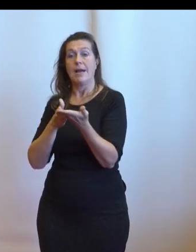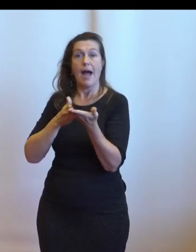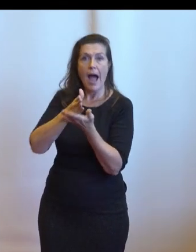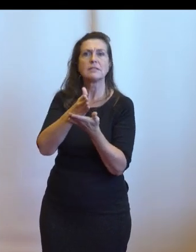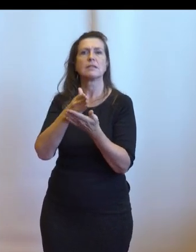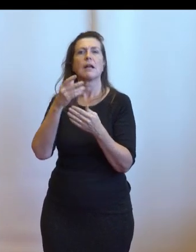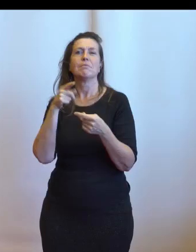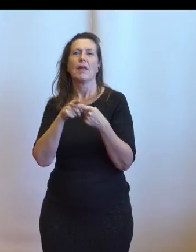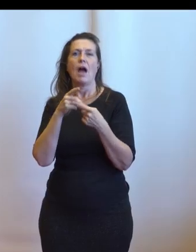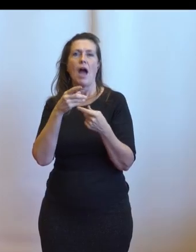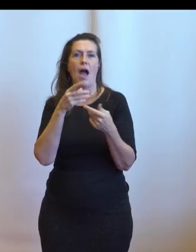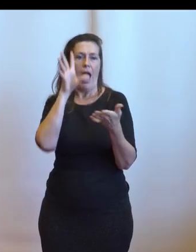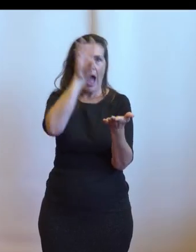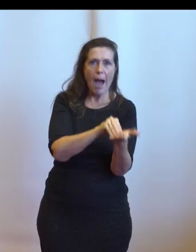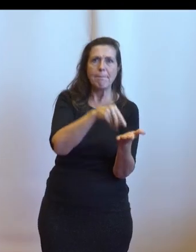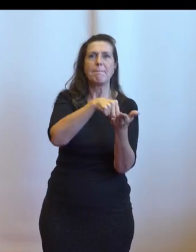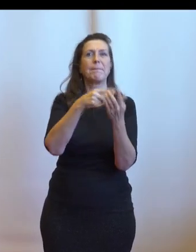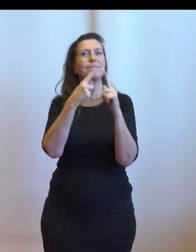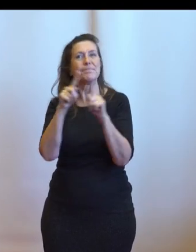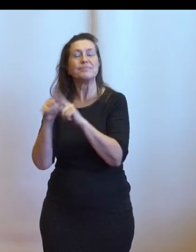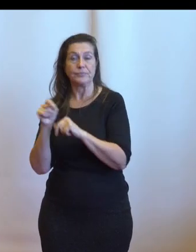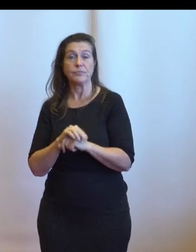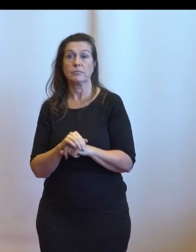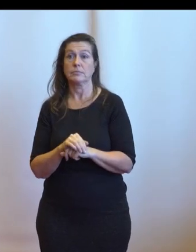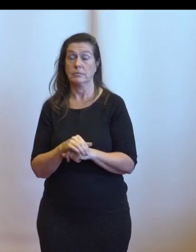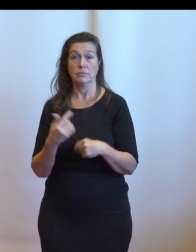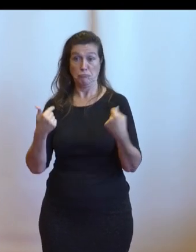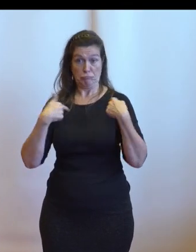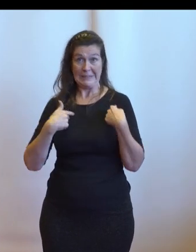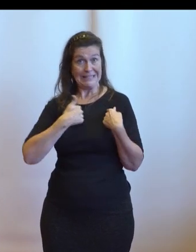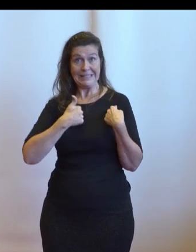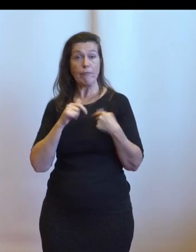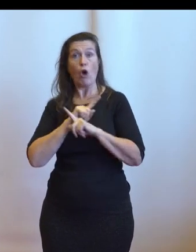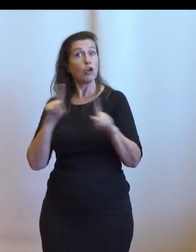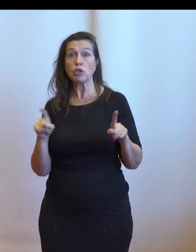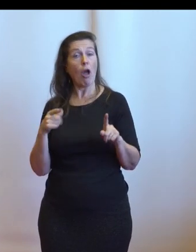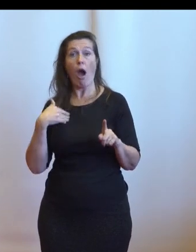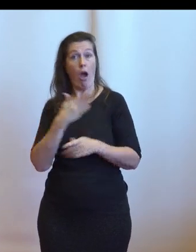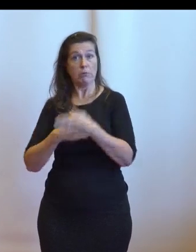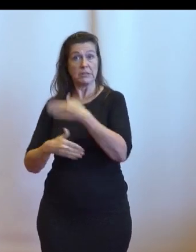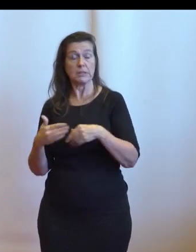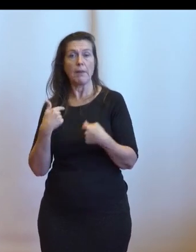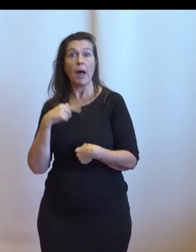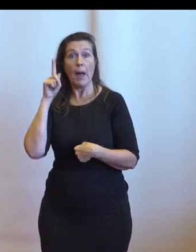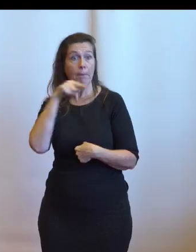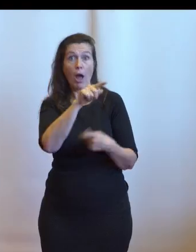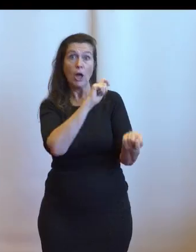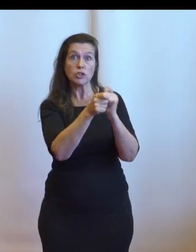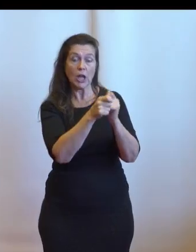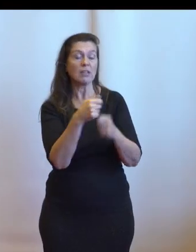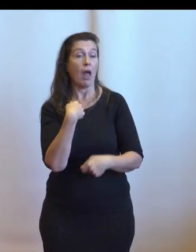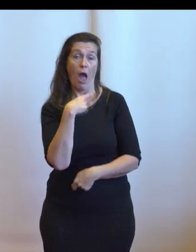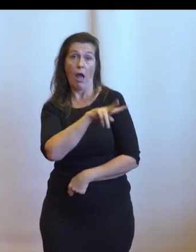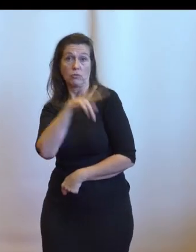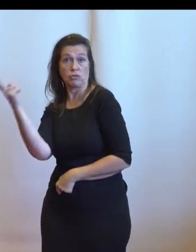apps and everything else. And I've been sat next to someone who said, I'm not disabled myself, but because of the stuff they're doing, I'm going to change banks and I'm going to